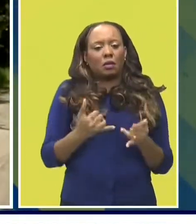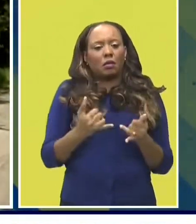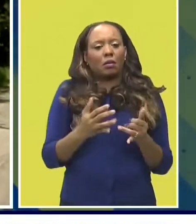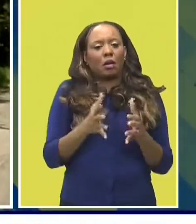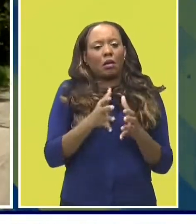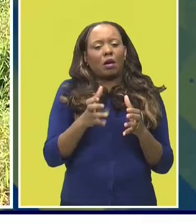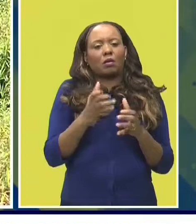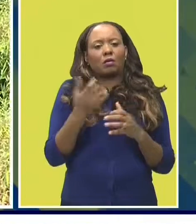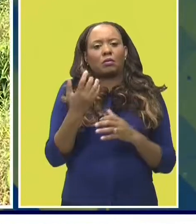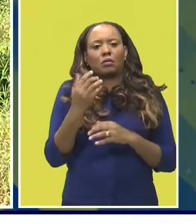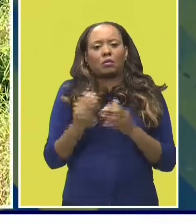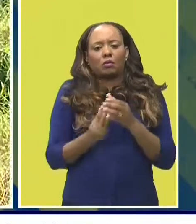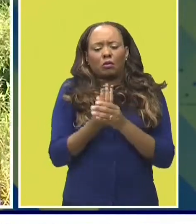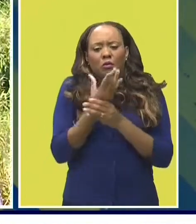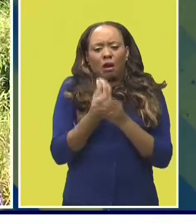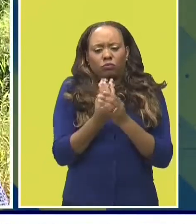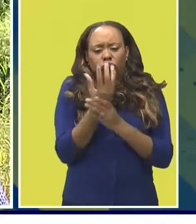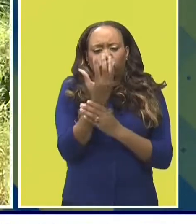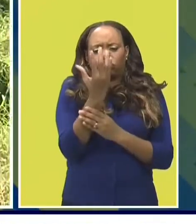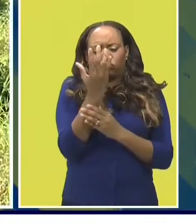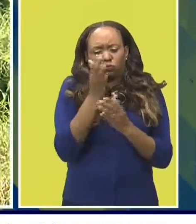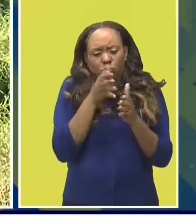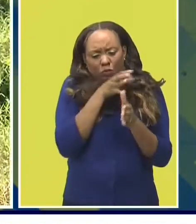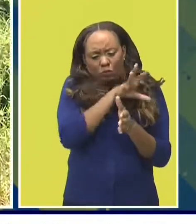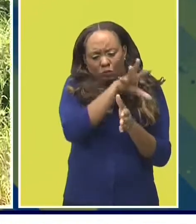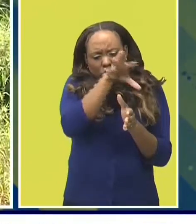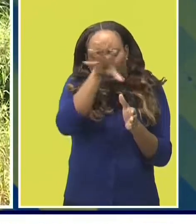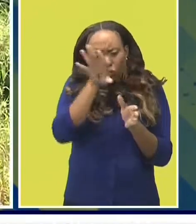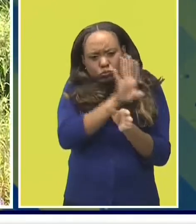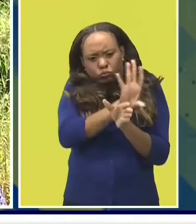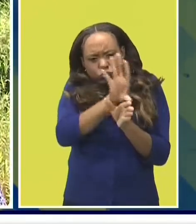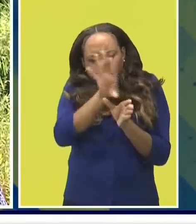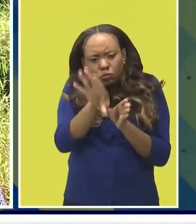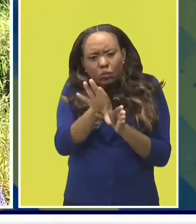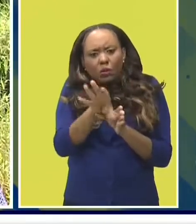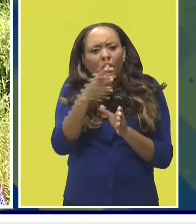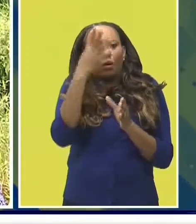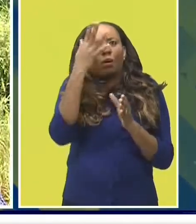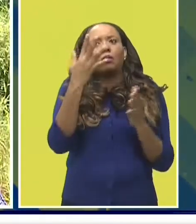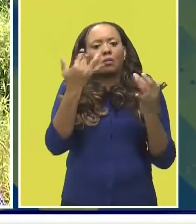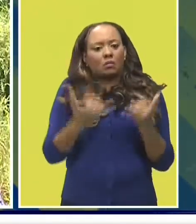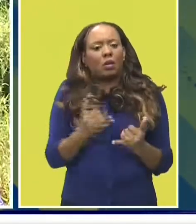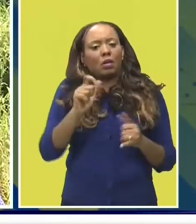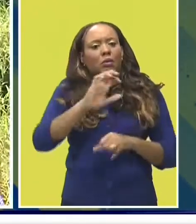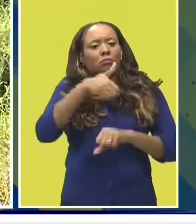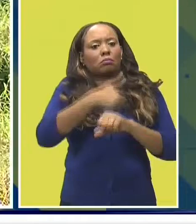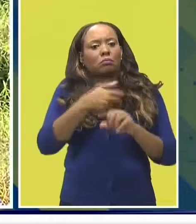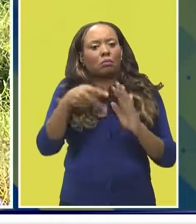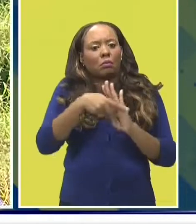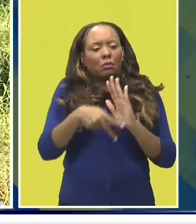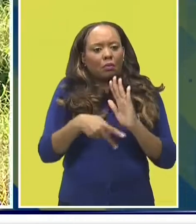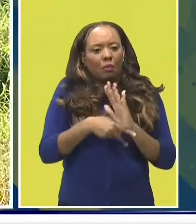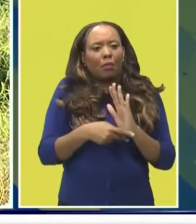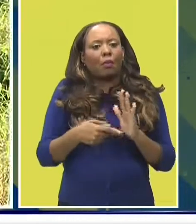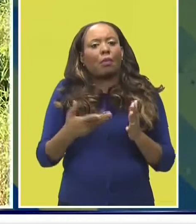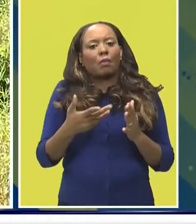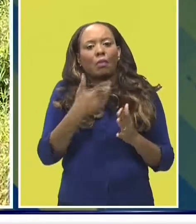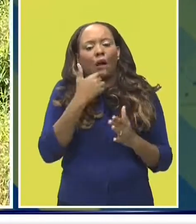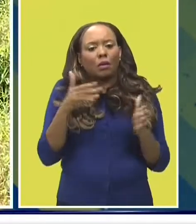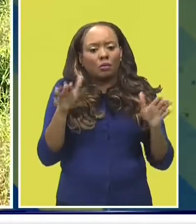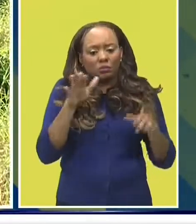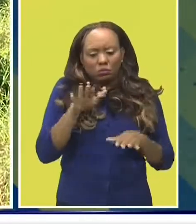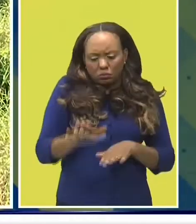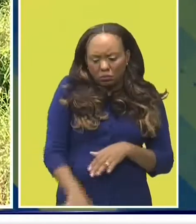single-lane traffic. Yes, the legislation is there, has to be involved, because the danger of pedestrians in particular, small